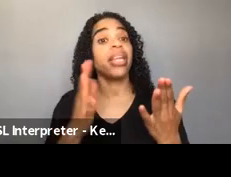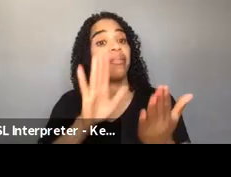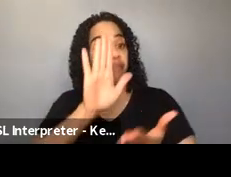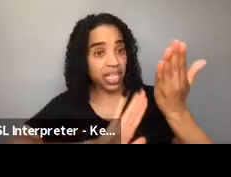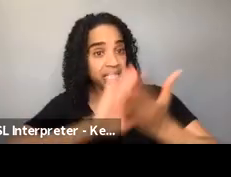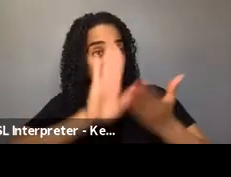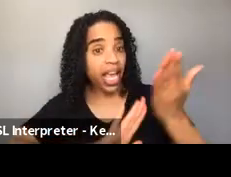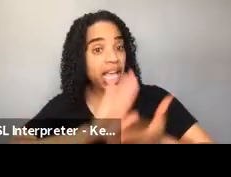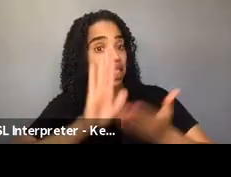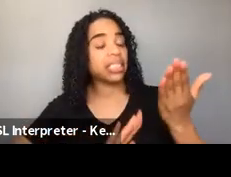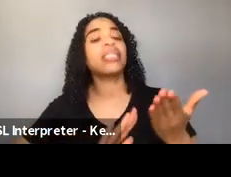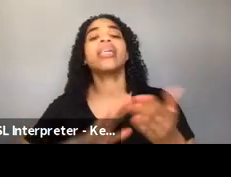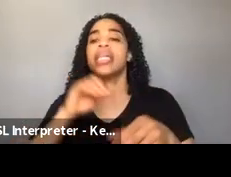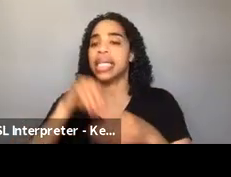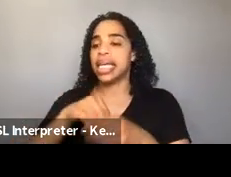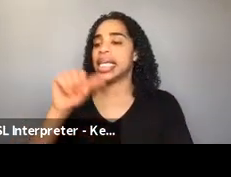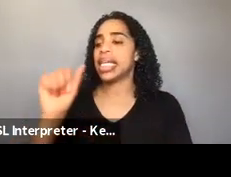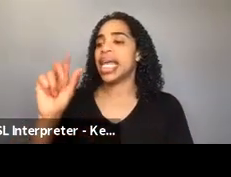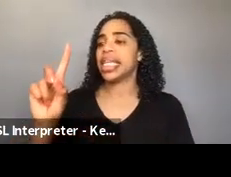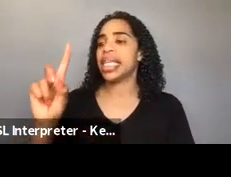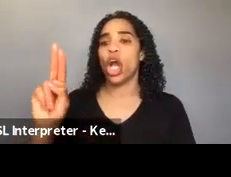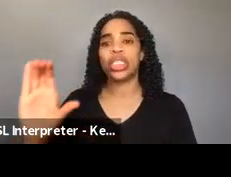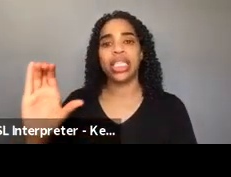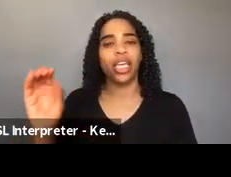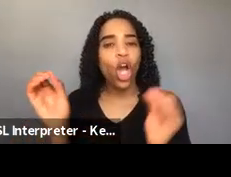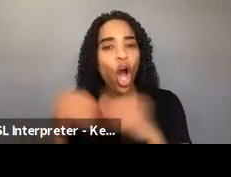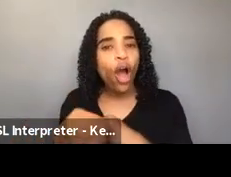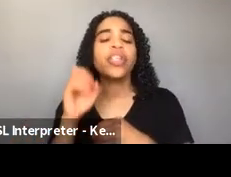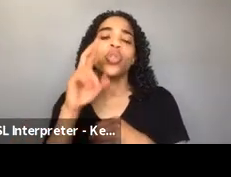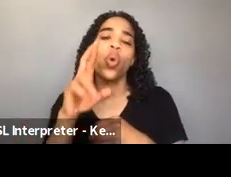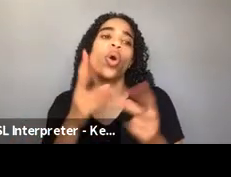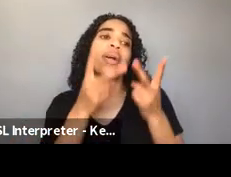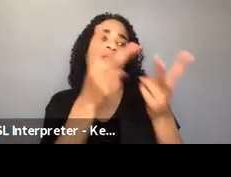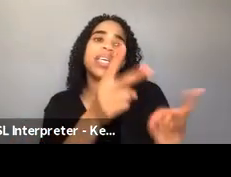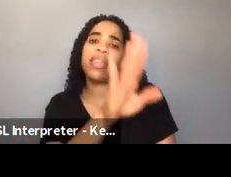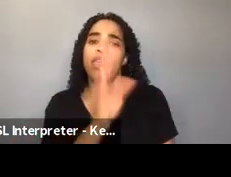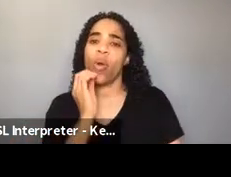face-to-face in an ADRC office or in an individual's home.